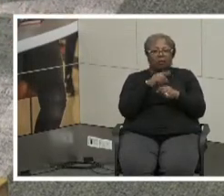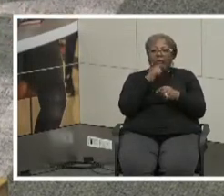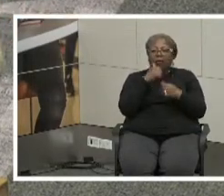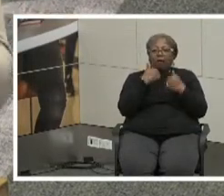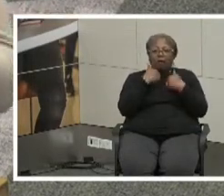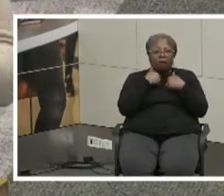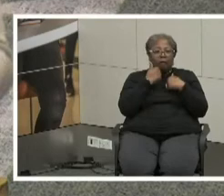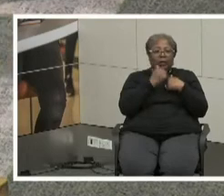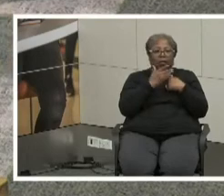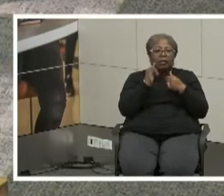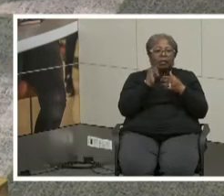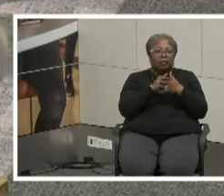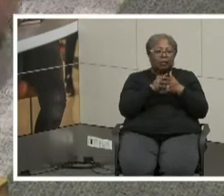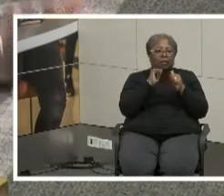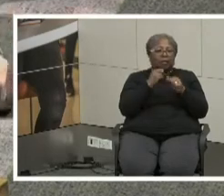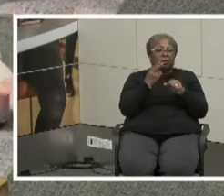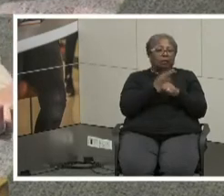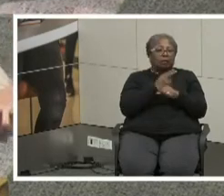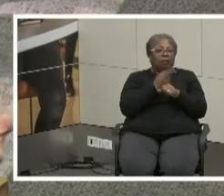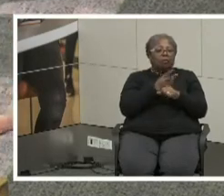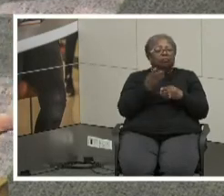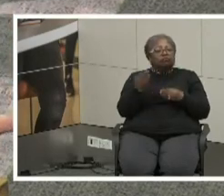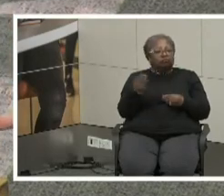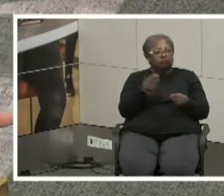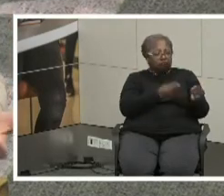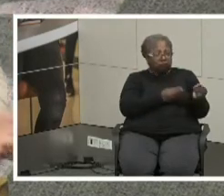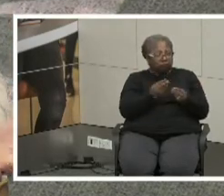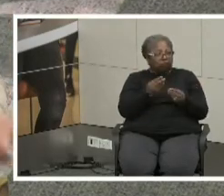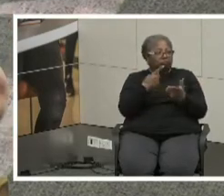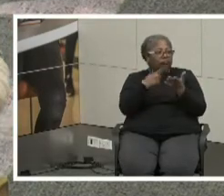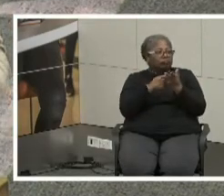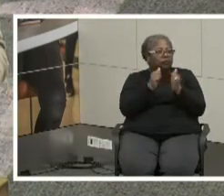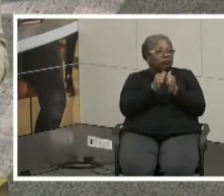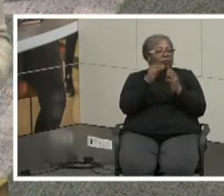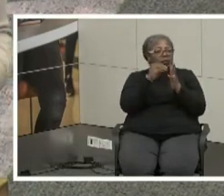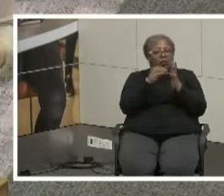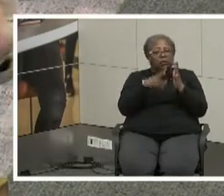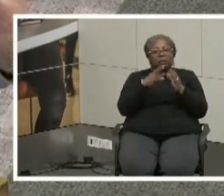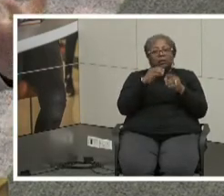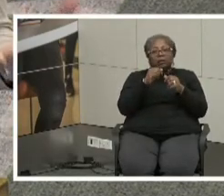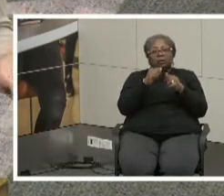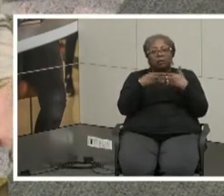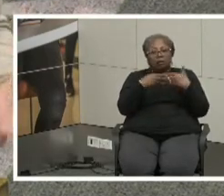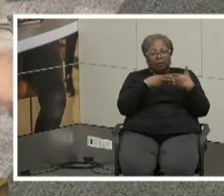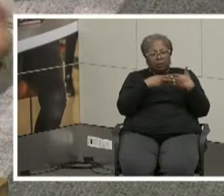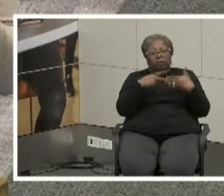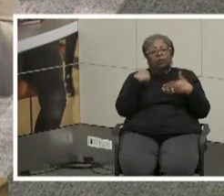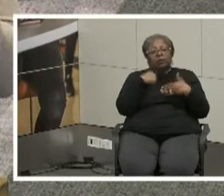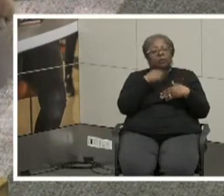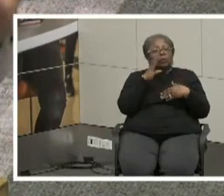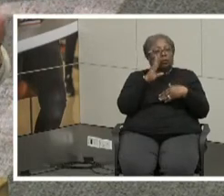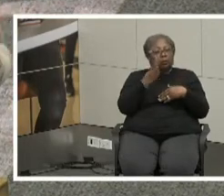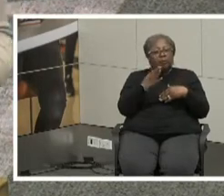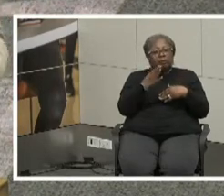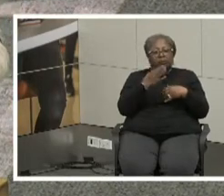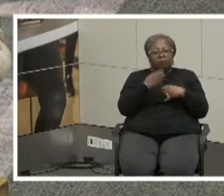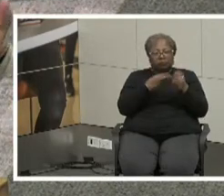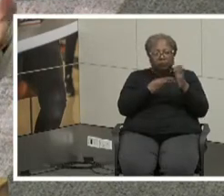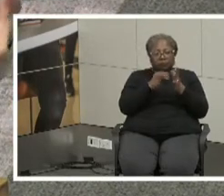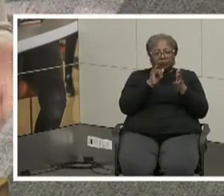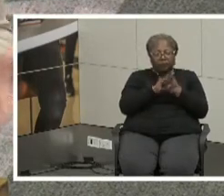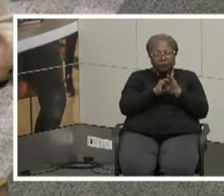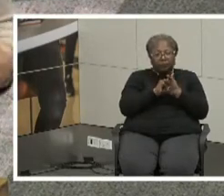example anything they can use to facilitate the discussion with the teacher via slides so we we will um ensure